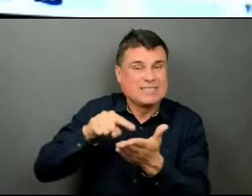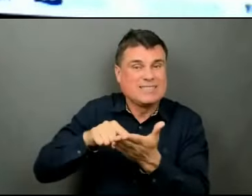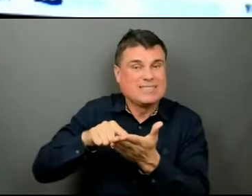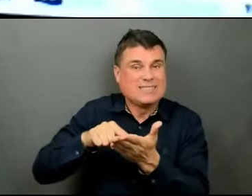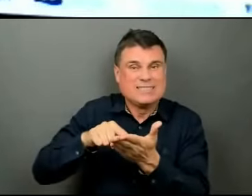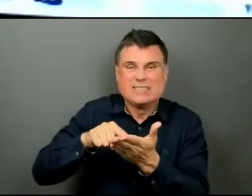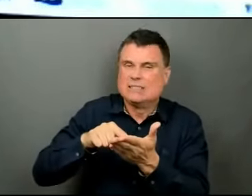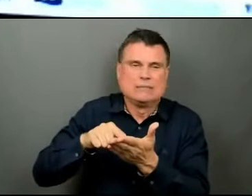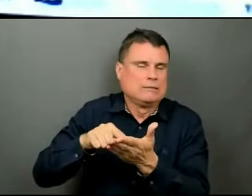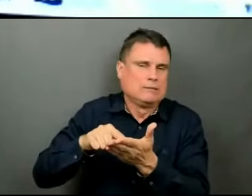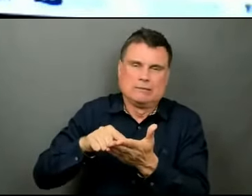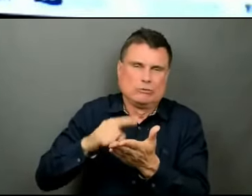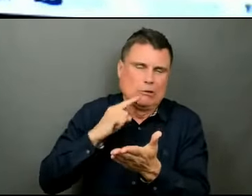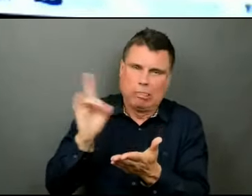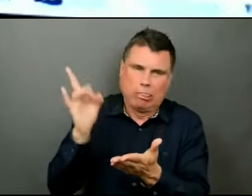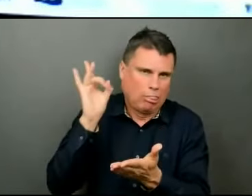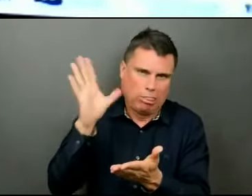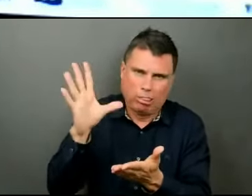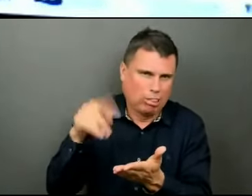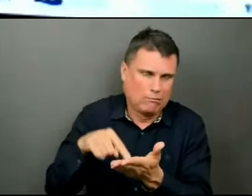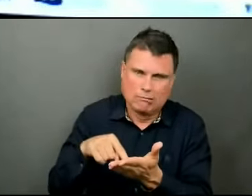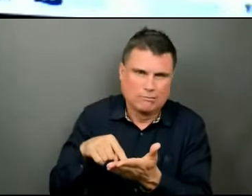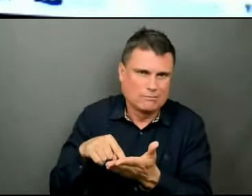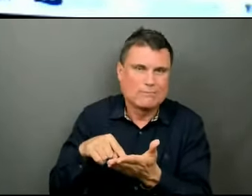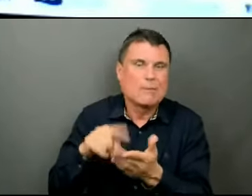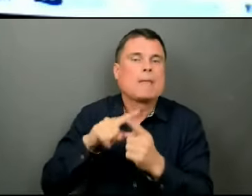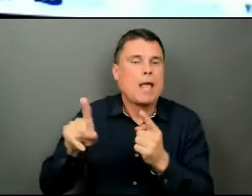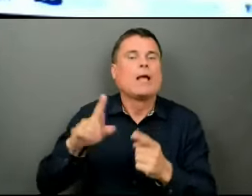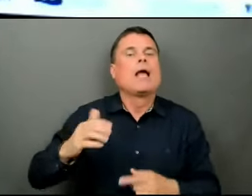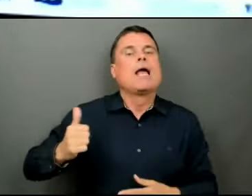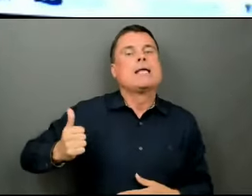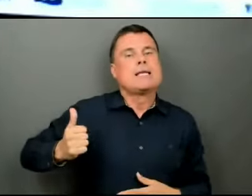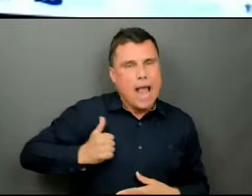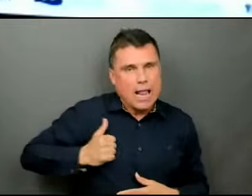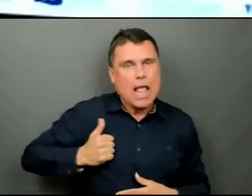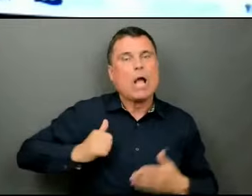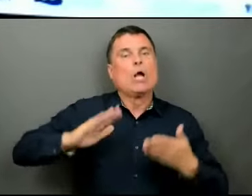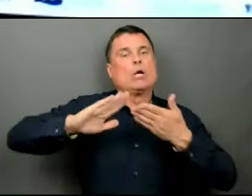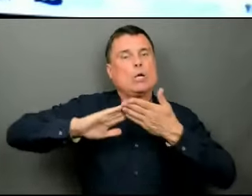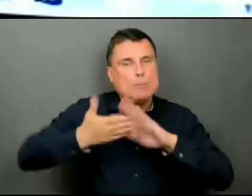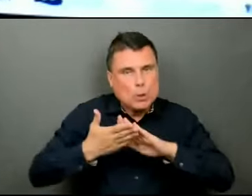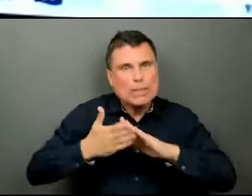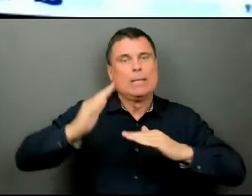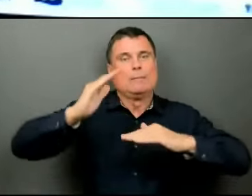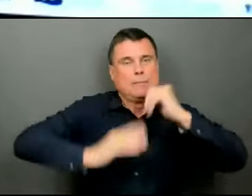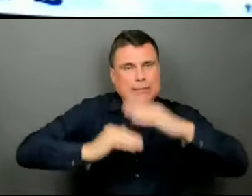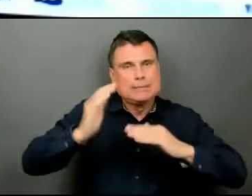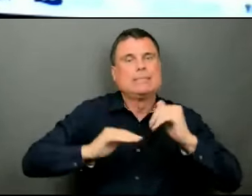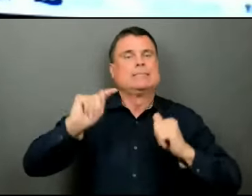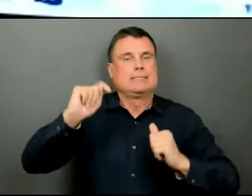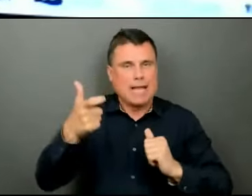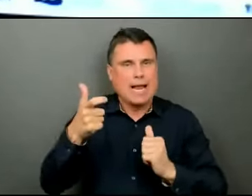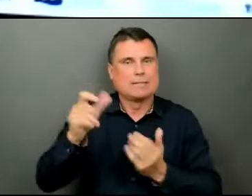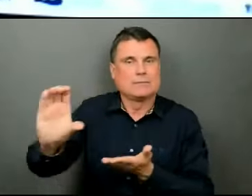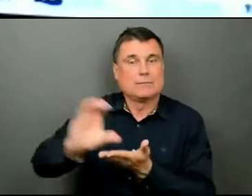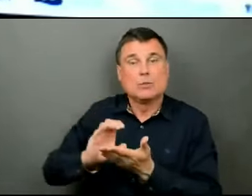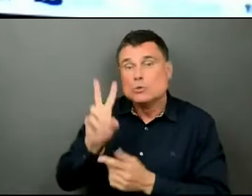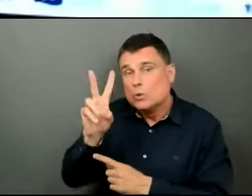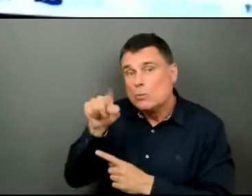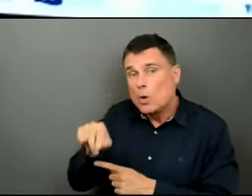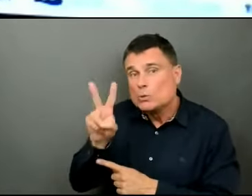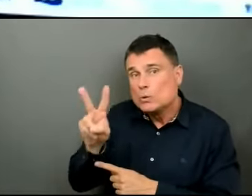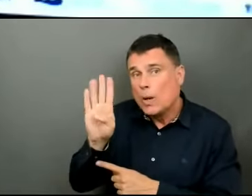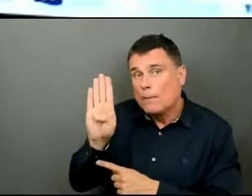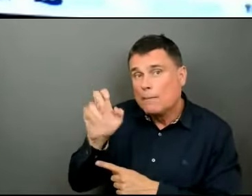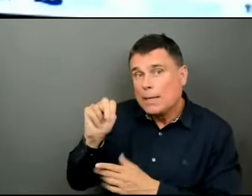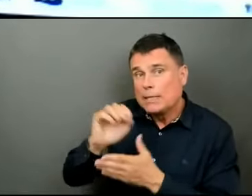ever, to call it the Canada Community Building Fund, which is much more appropriate. $2.2 billion. And I